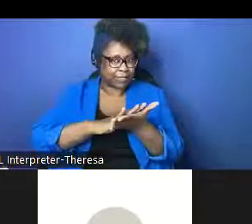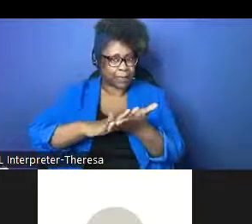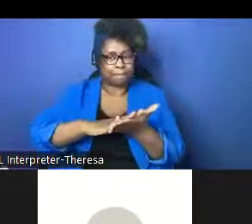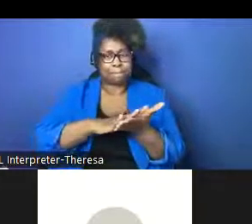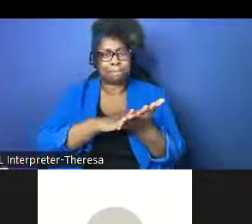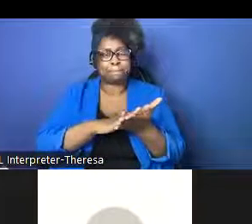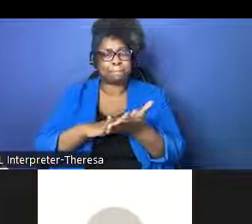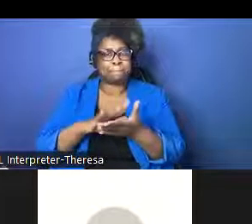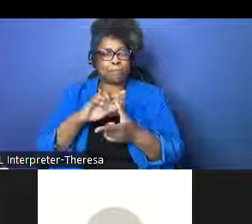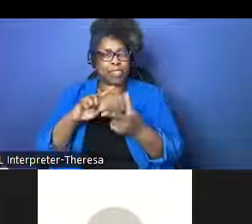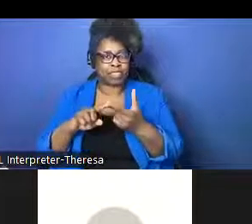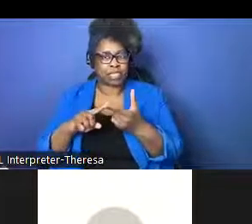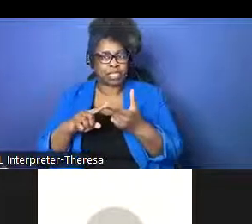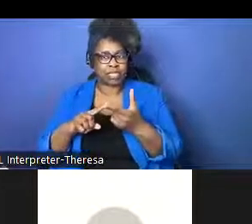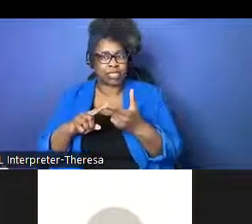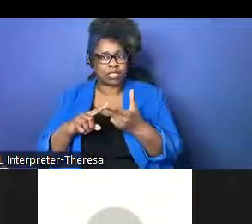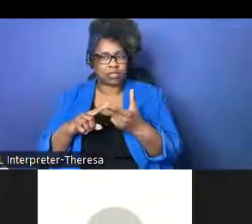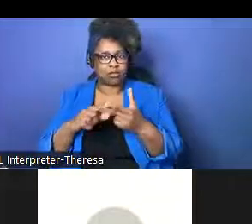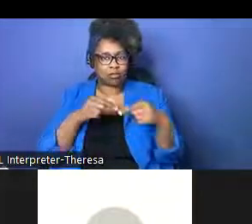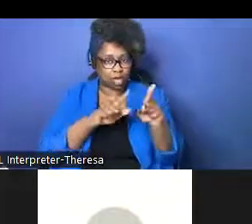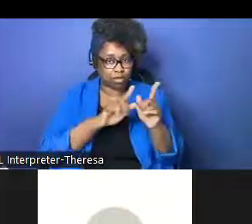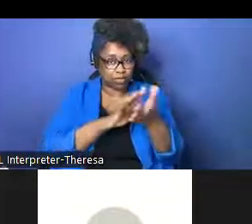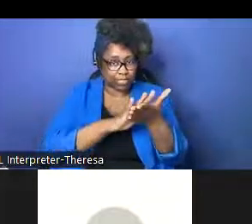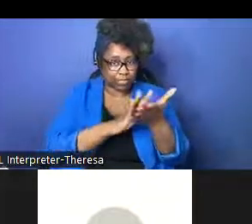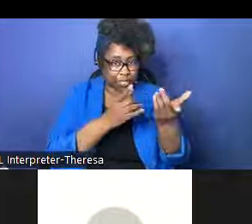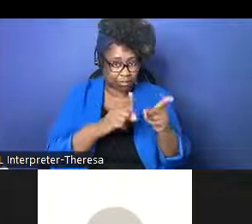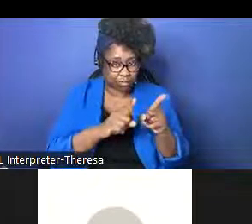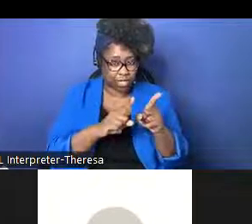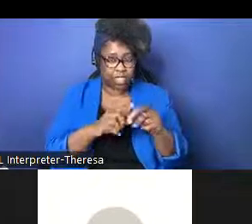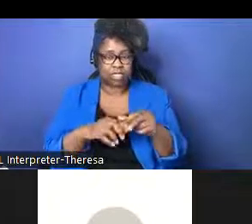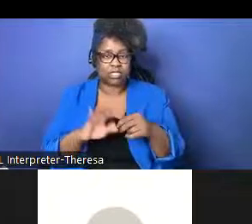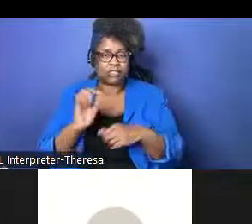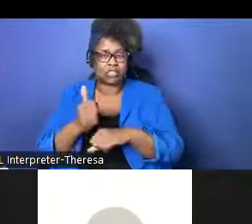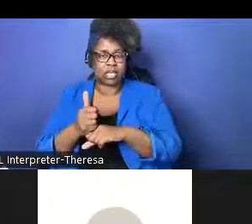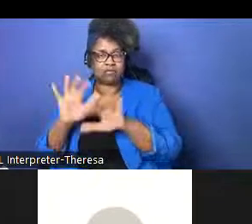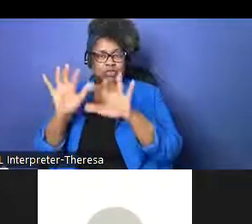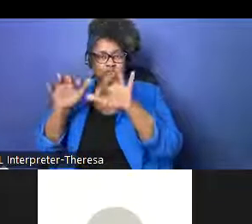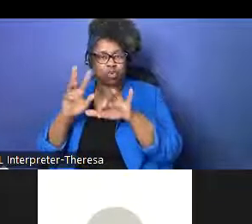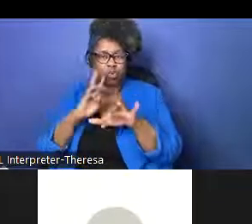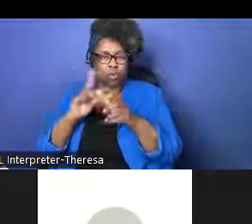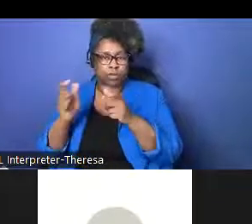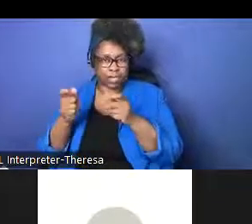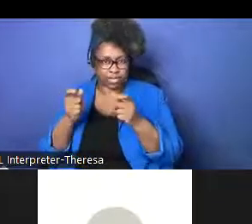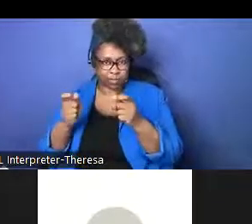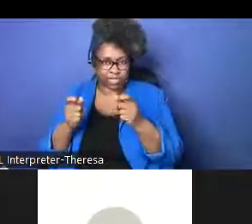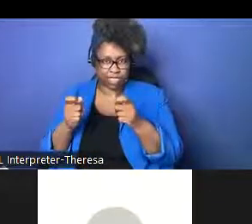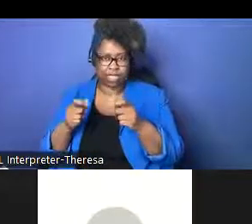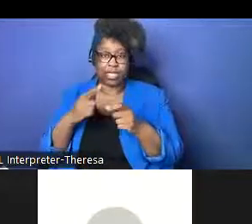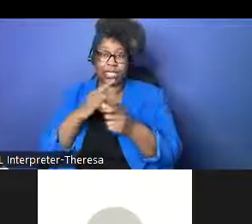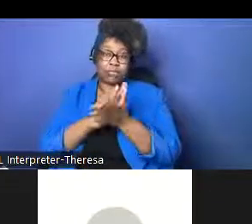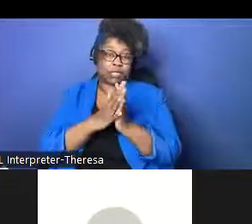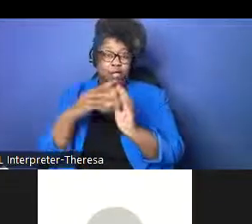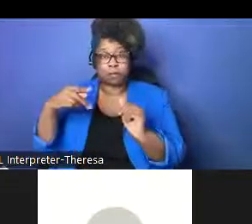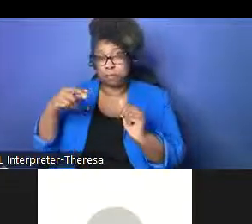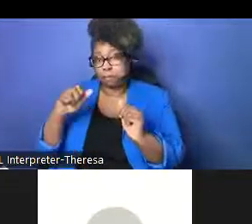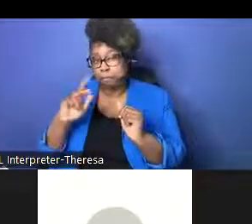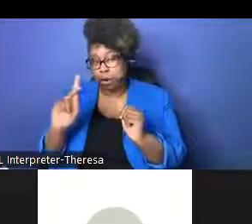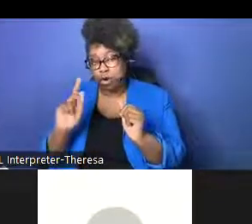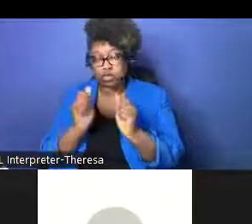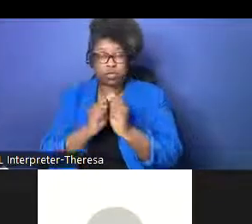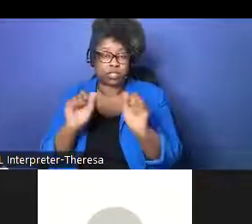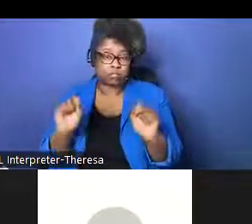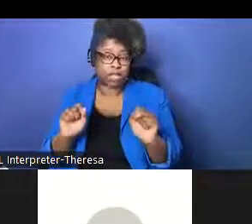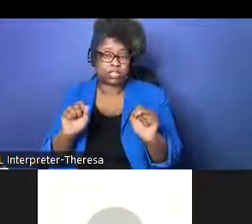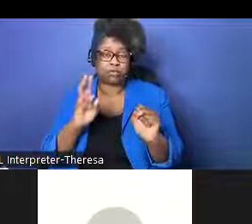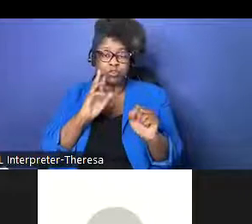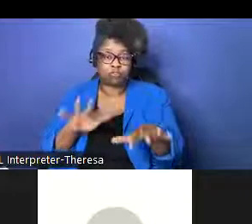then while that process is going on, integrate stormwater management and potentially have them turn into parks with possible flood